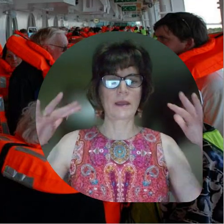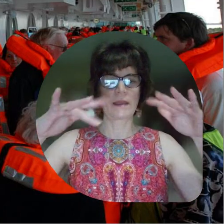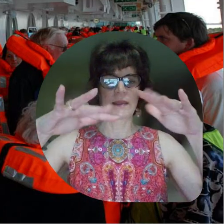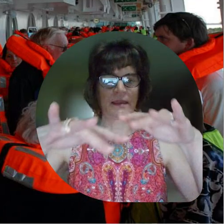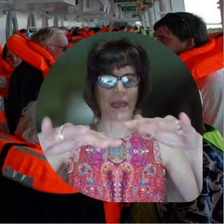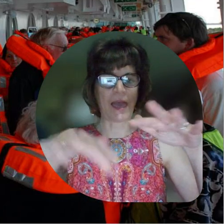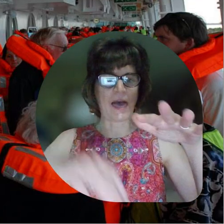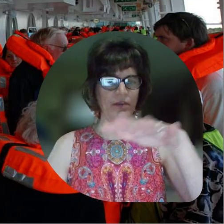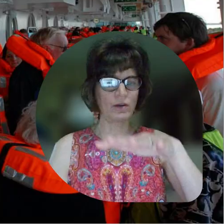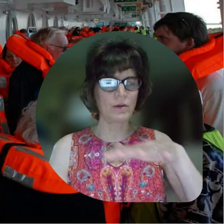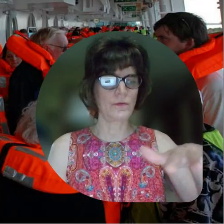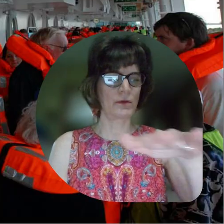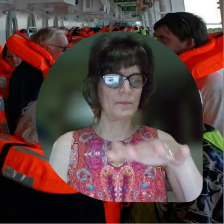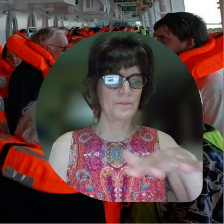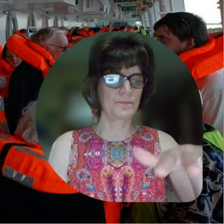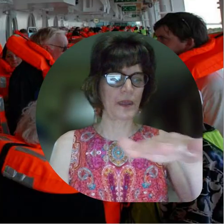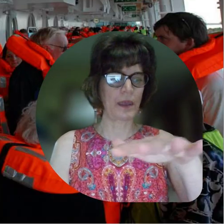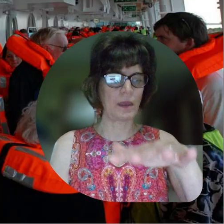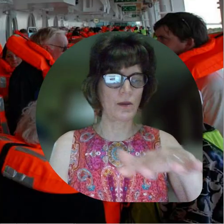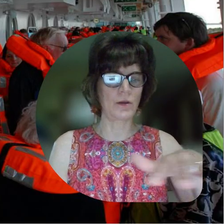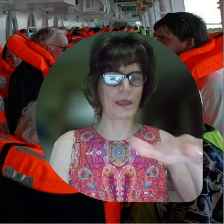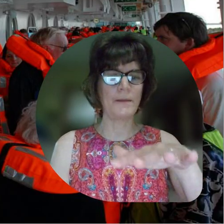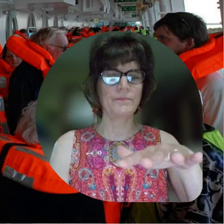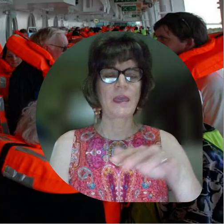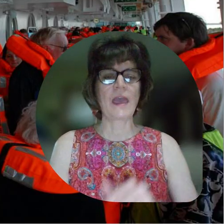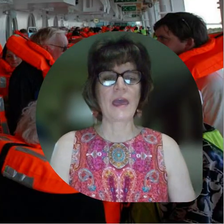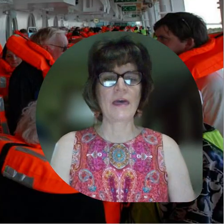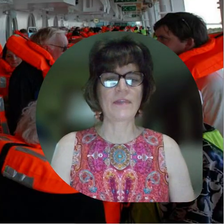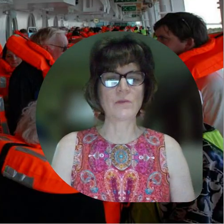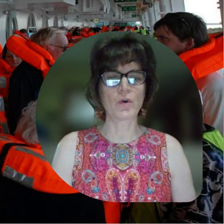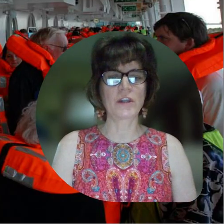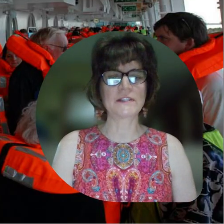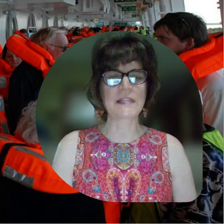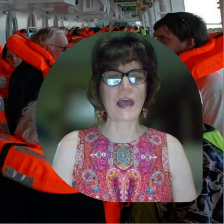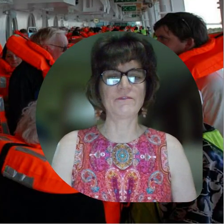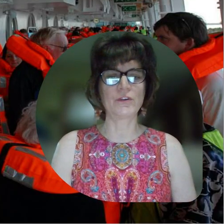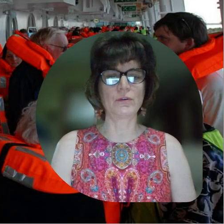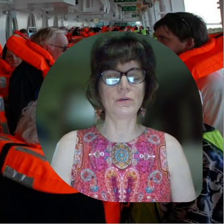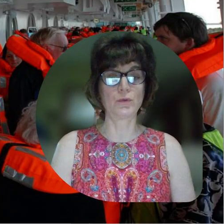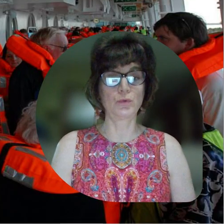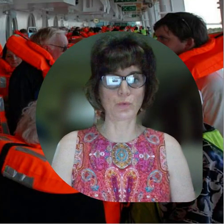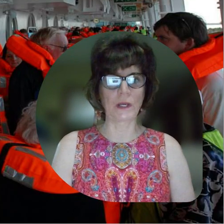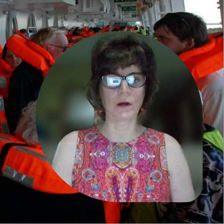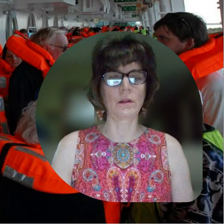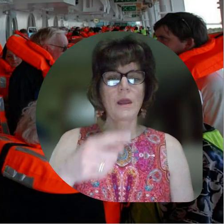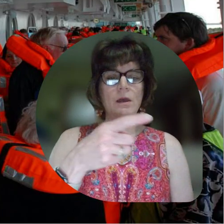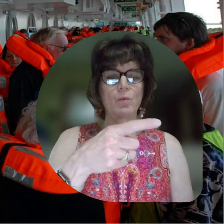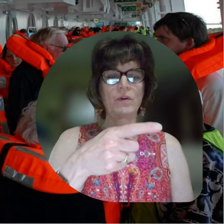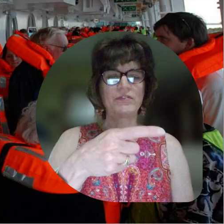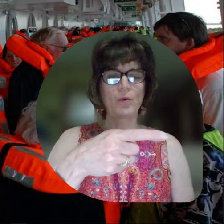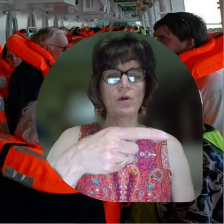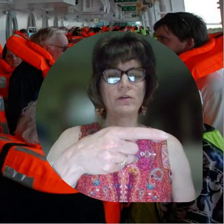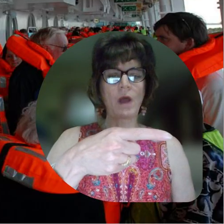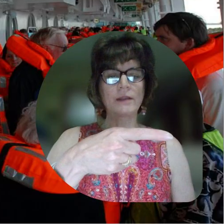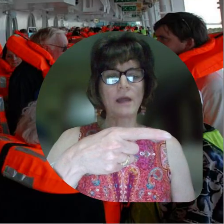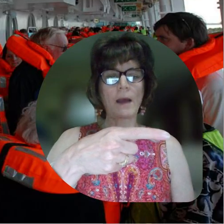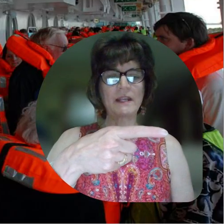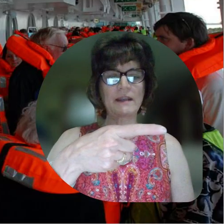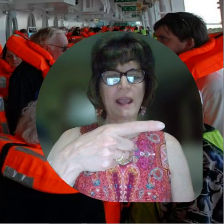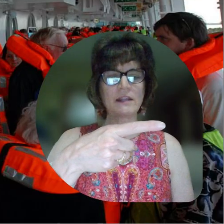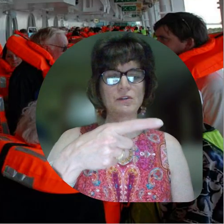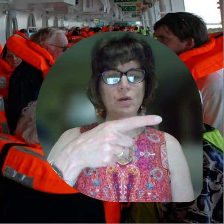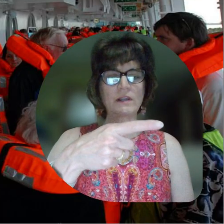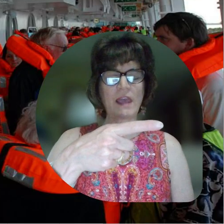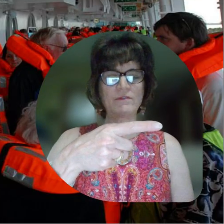So gather, area, and then we're going to sign for drill. With your